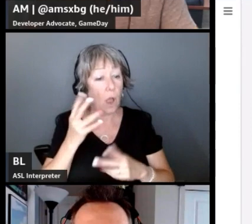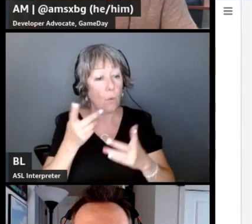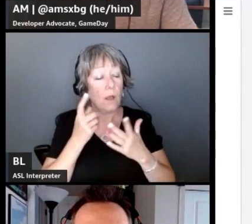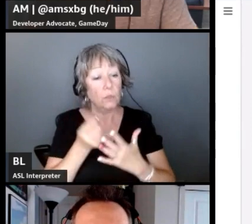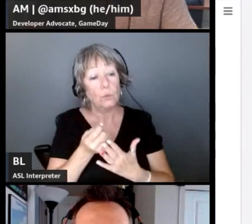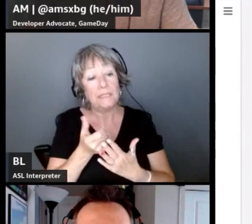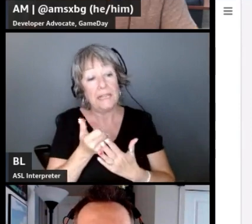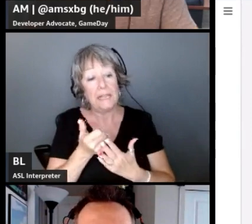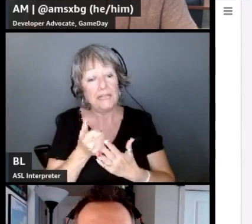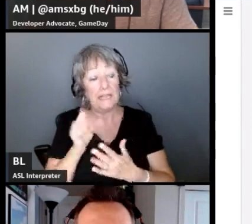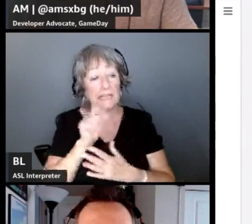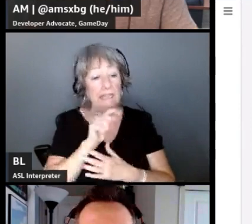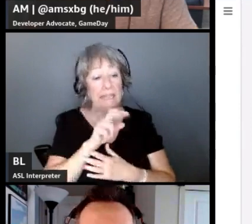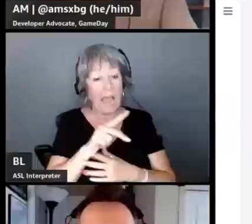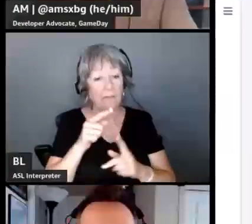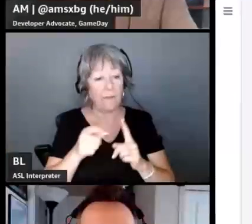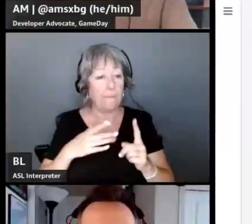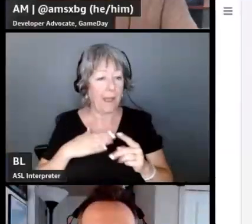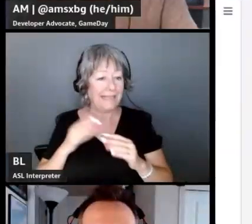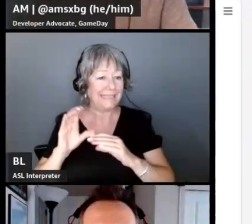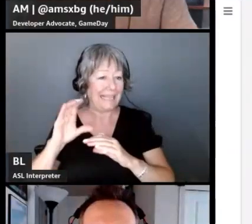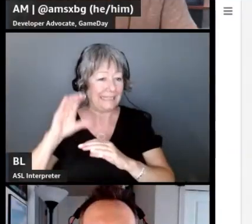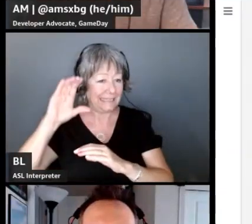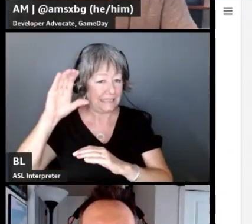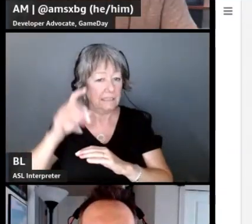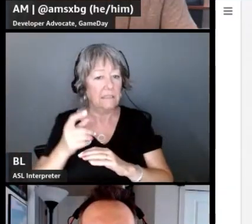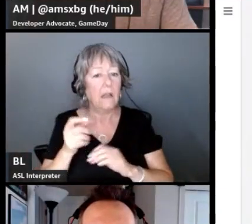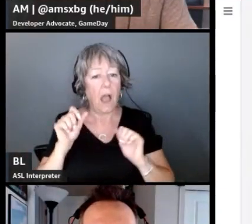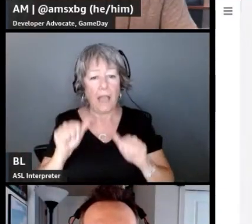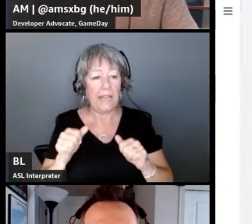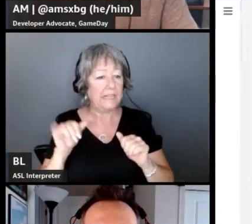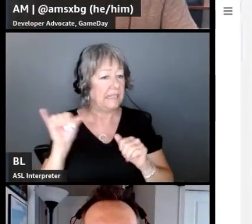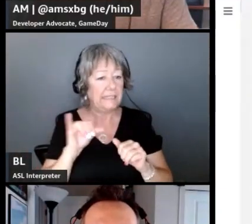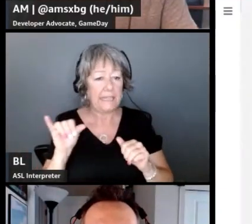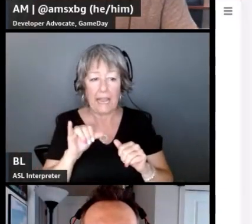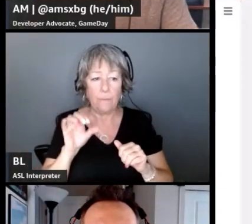right? Here I can incorporate the same OUID